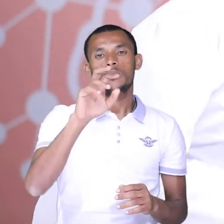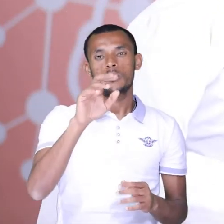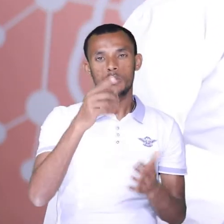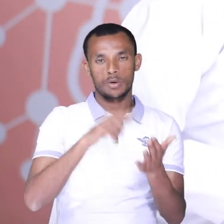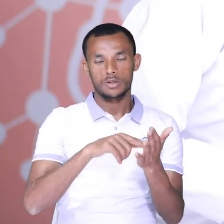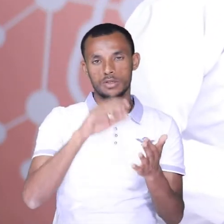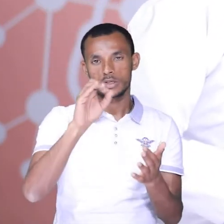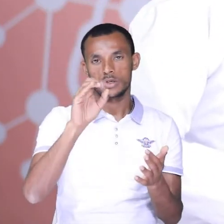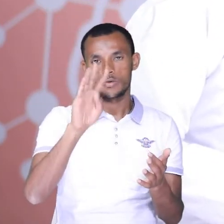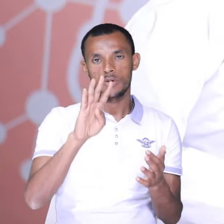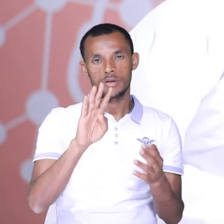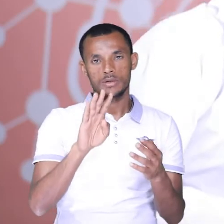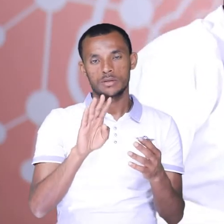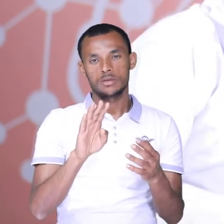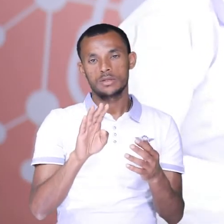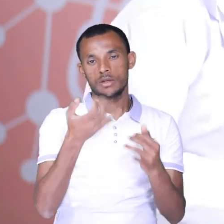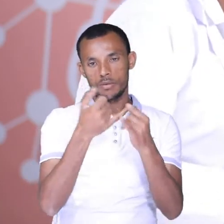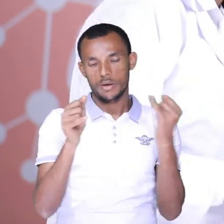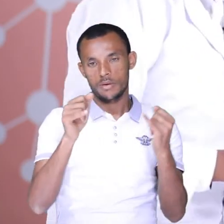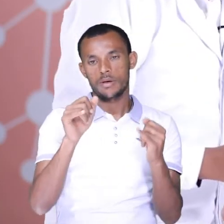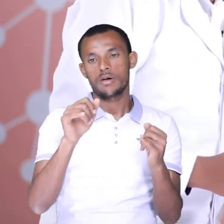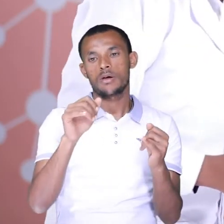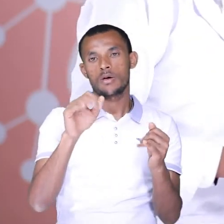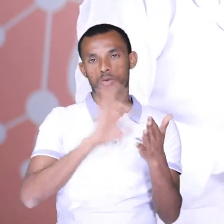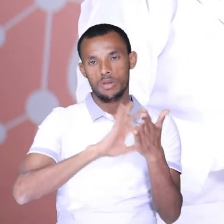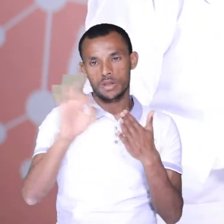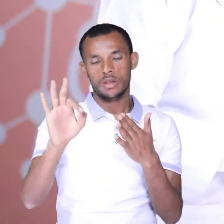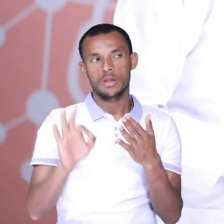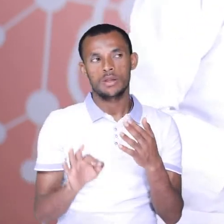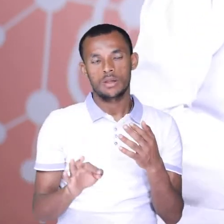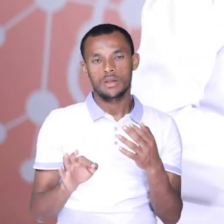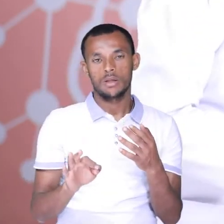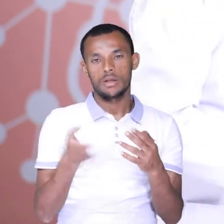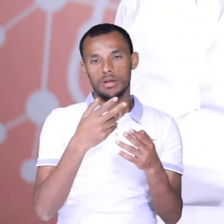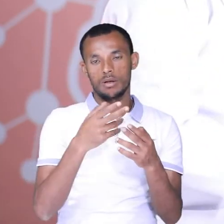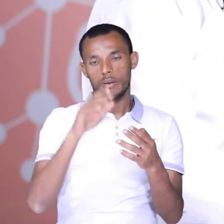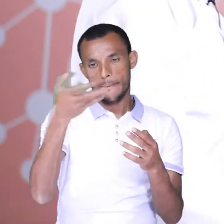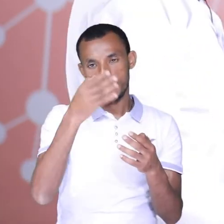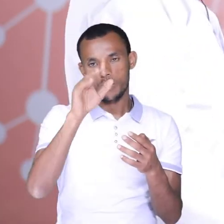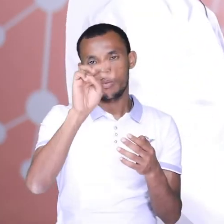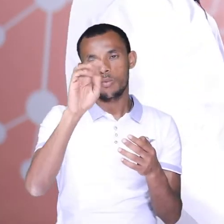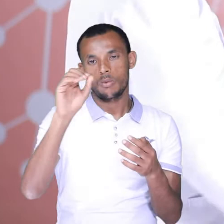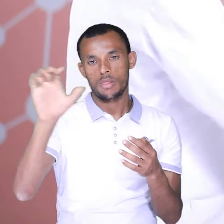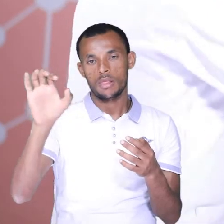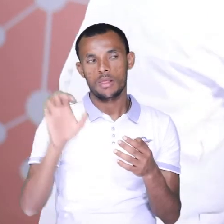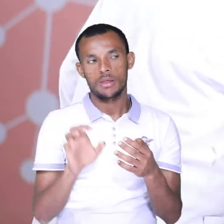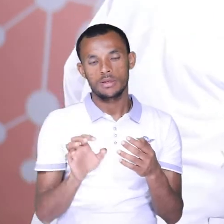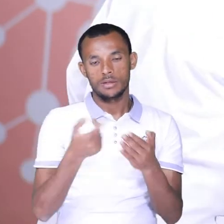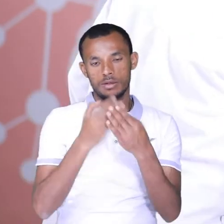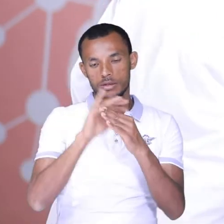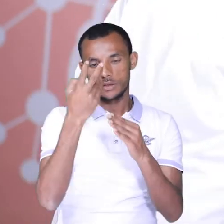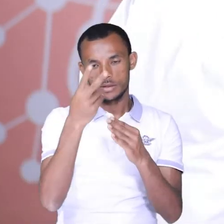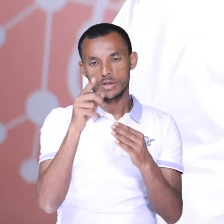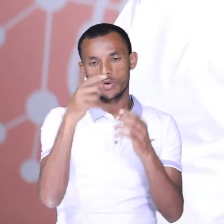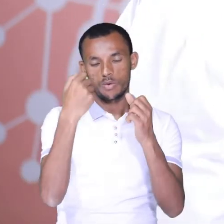12.044 times 10 to the power of 23 molecules divided by Avogadro number of molecules per mole. So,